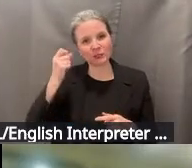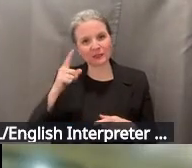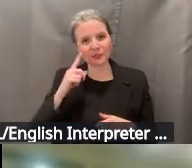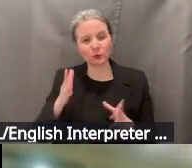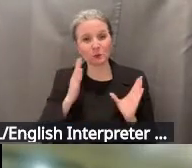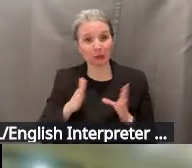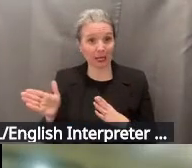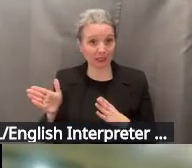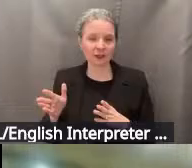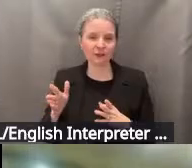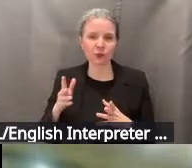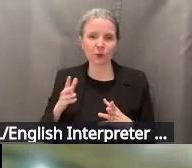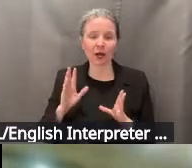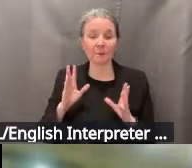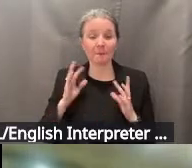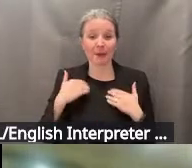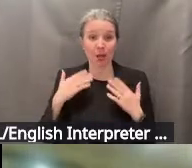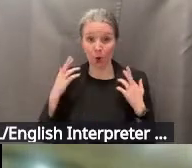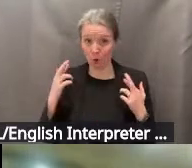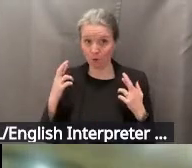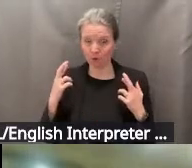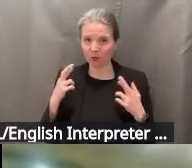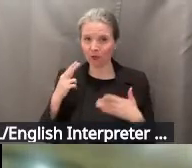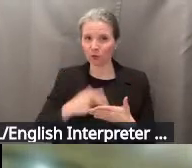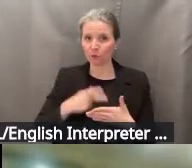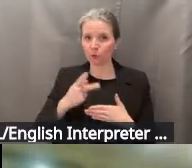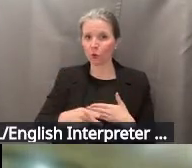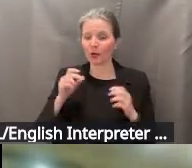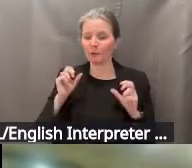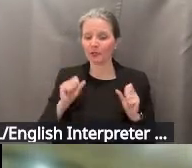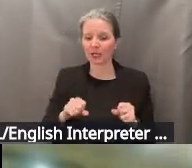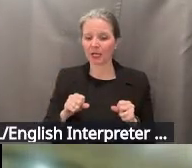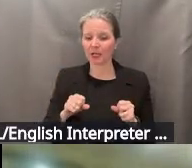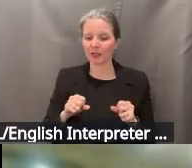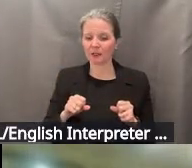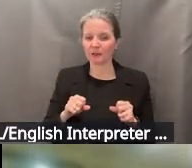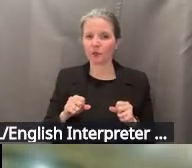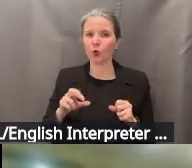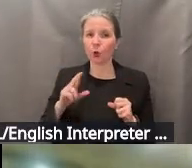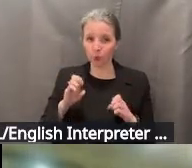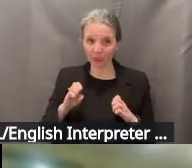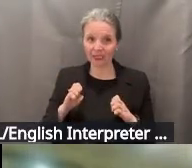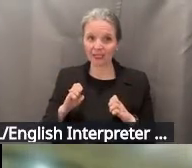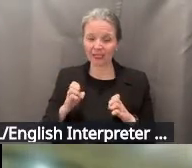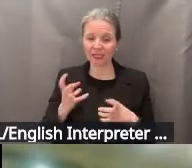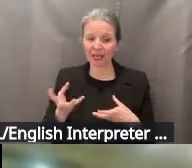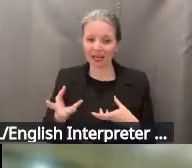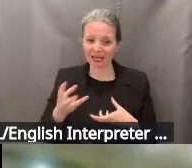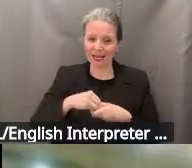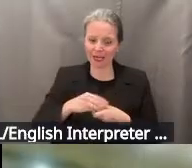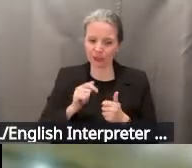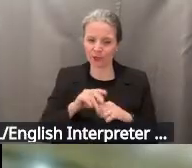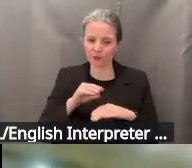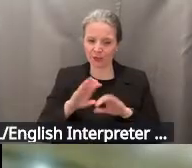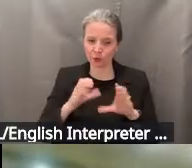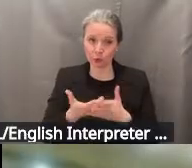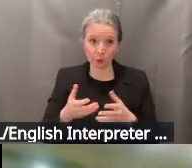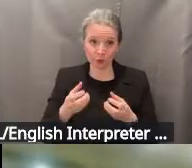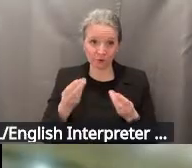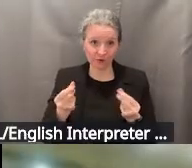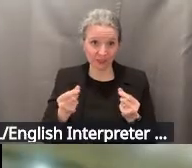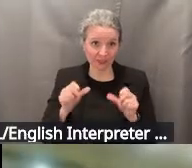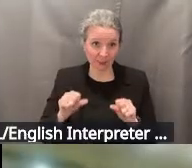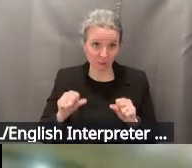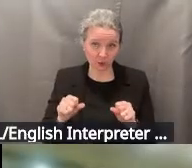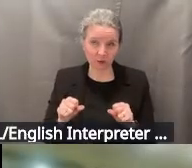planned. So I guess my hope is that the program can re-engage another advisory group as quickly as they can, as